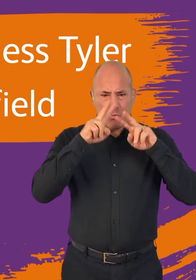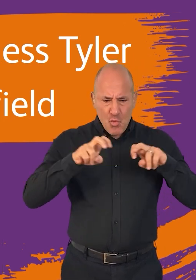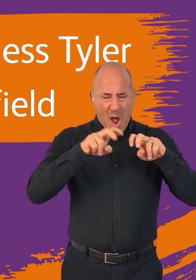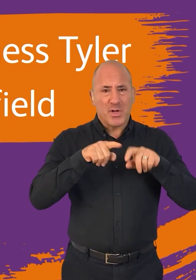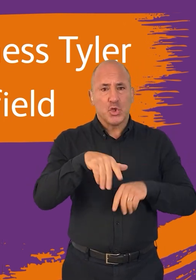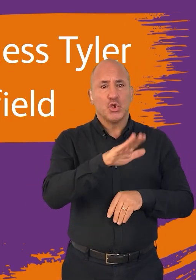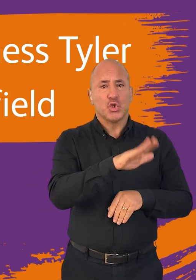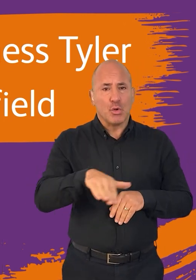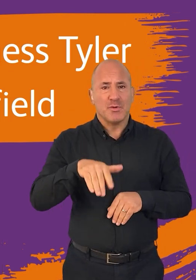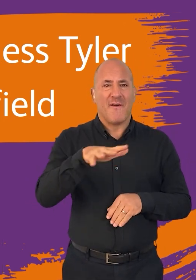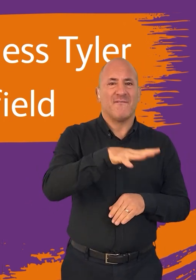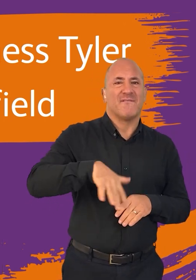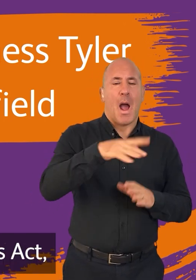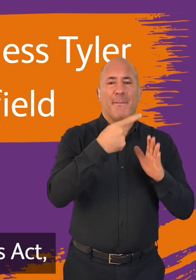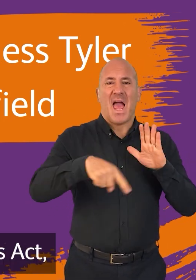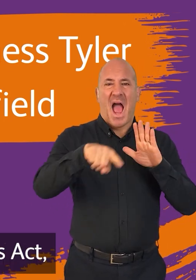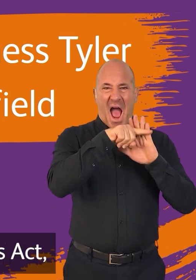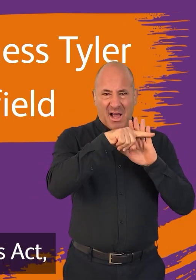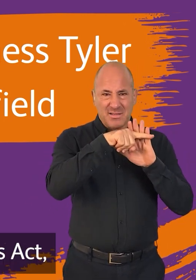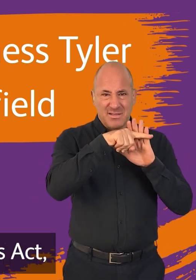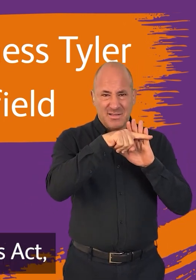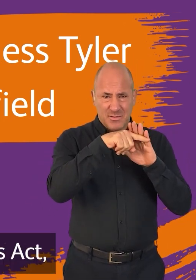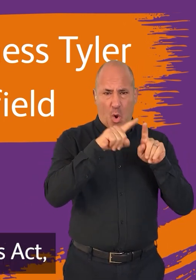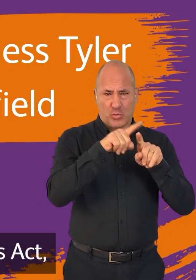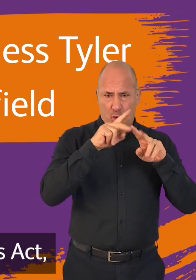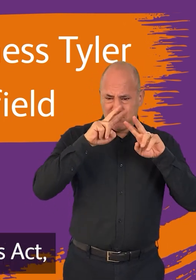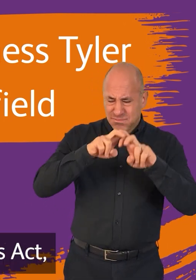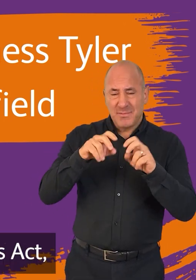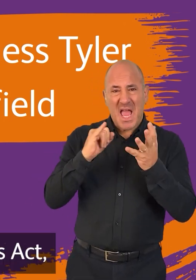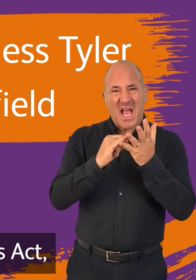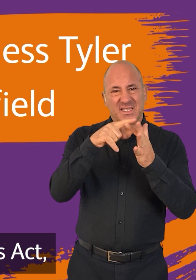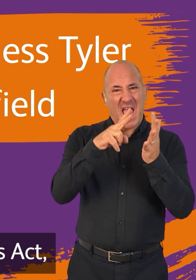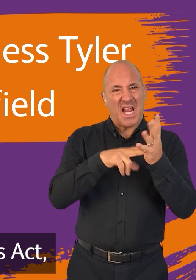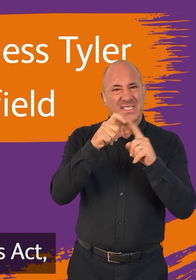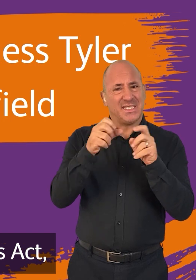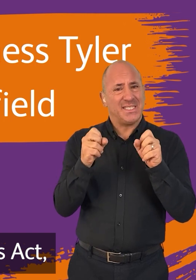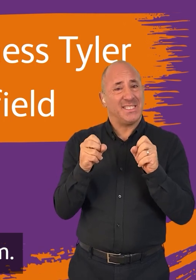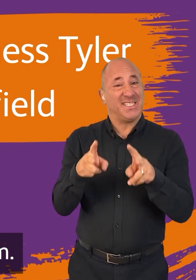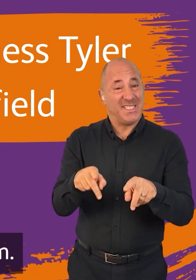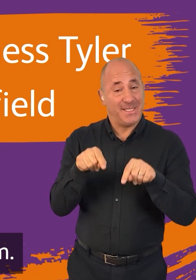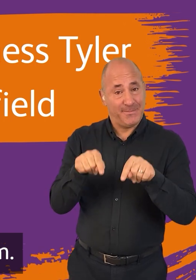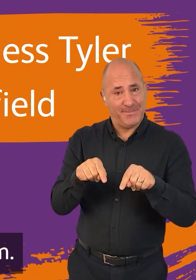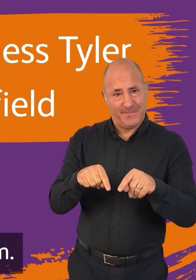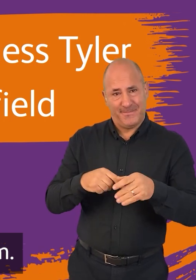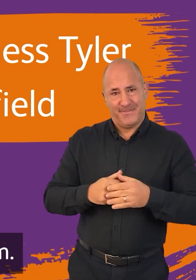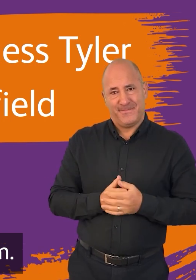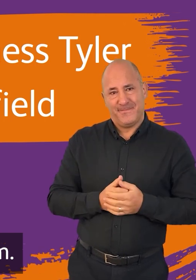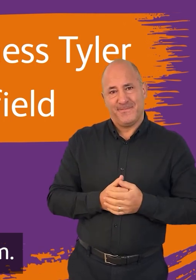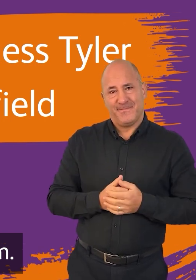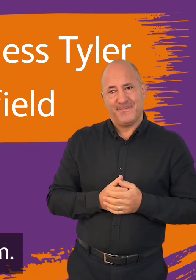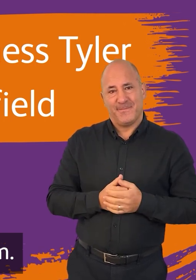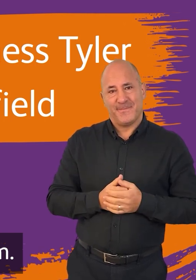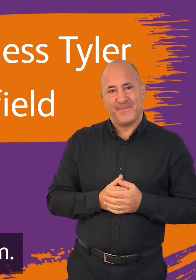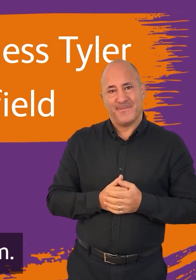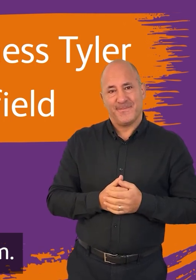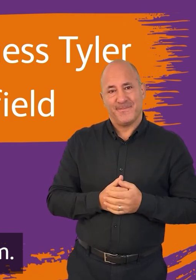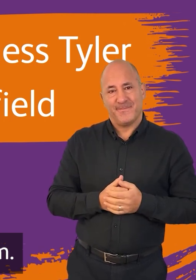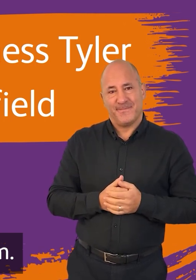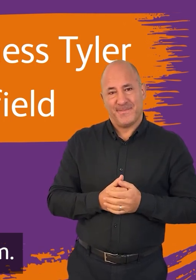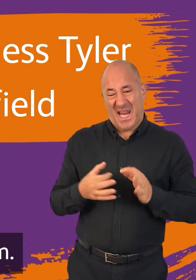Over the past year, she has chaired the inquiry into the Children and Families Act, which has examined the SEND